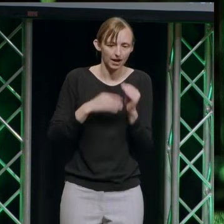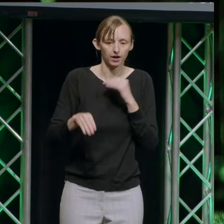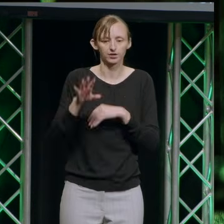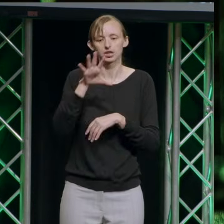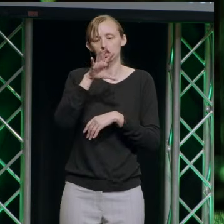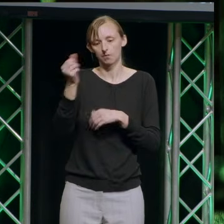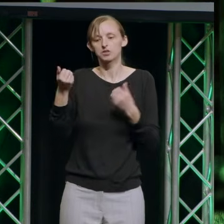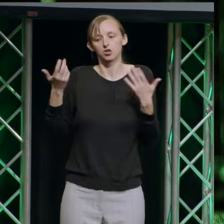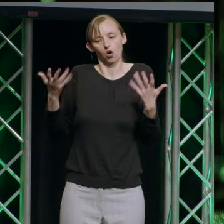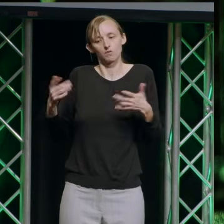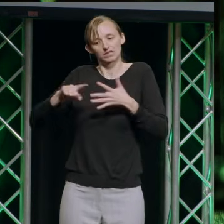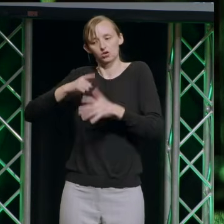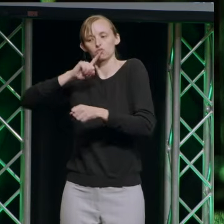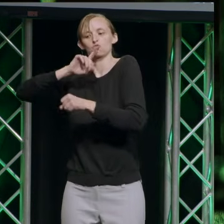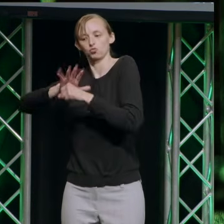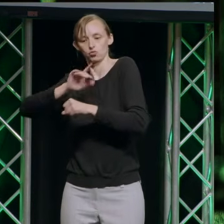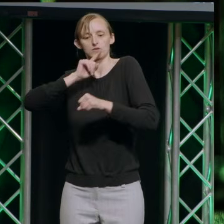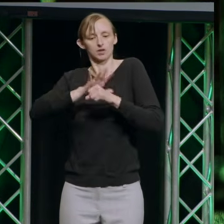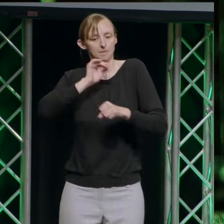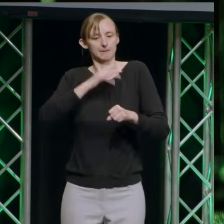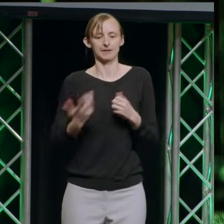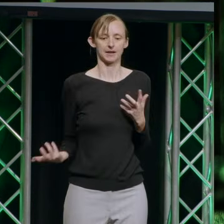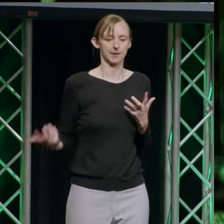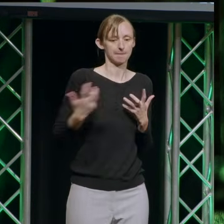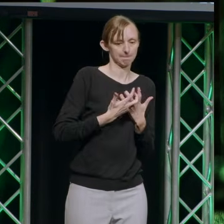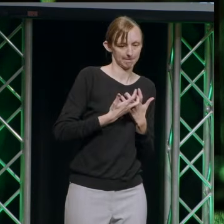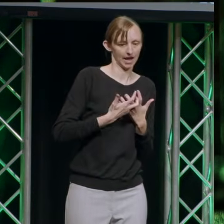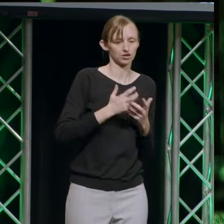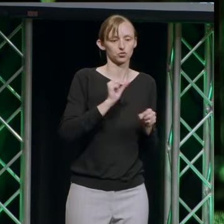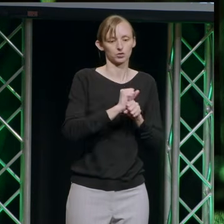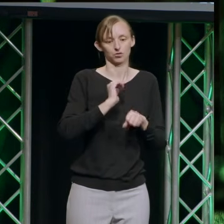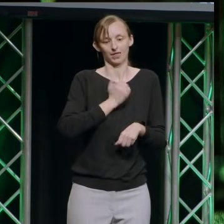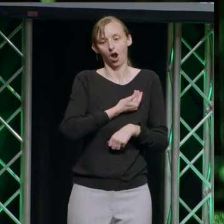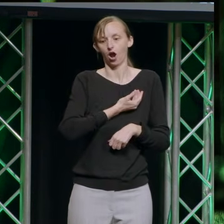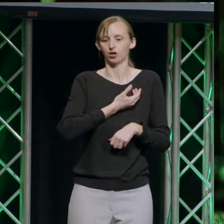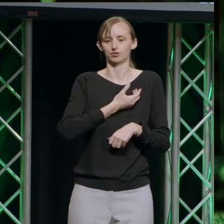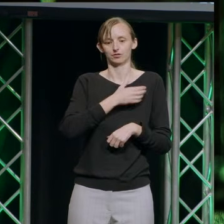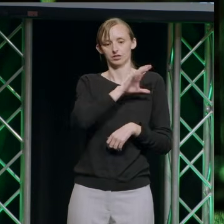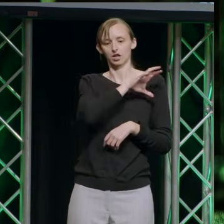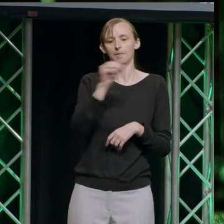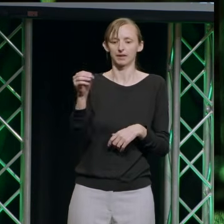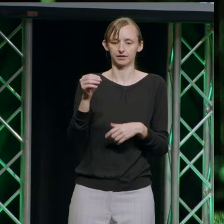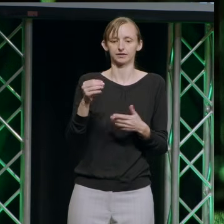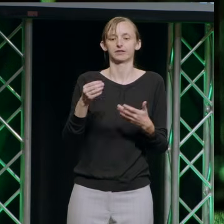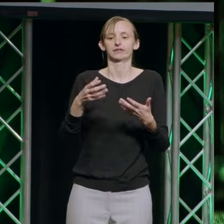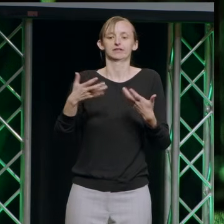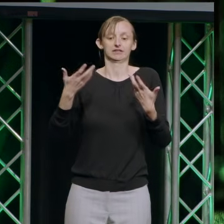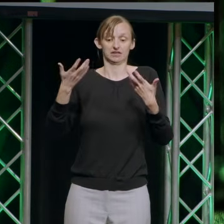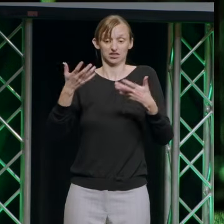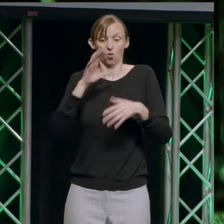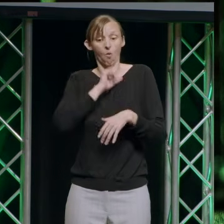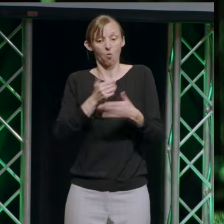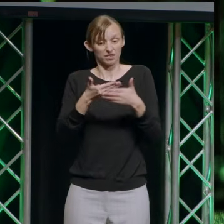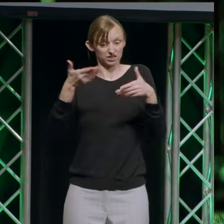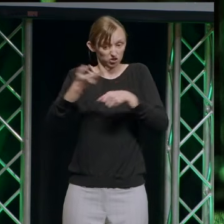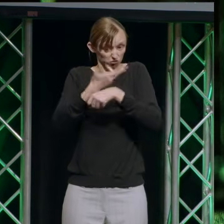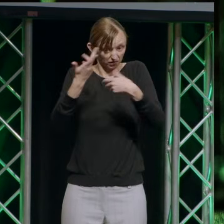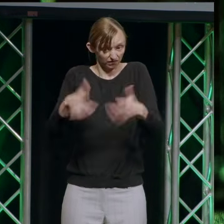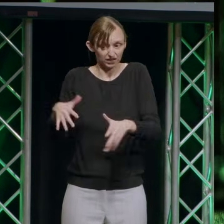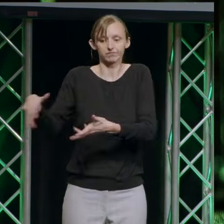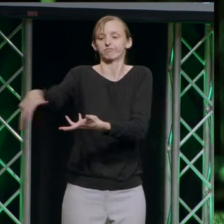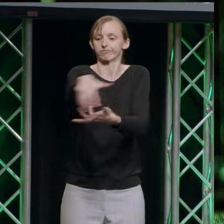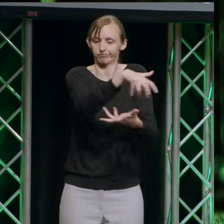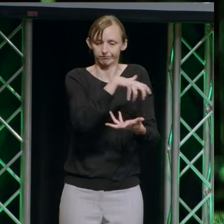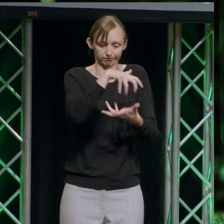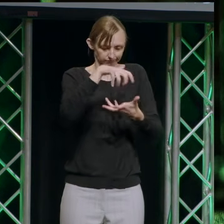of these commitments that go in line with working with a brand like us that is able to take that material back, convert it into